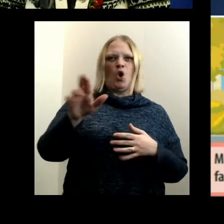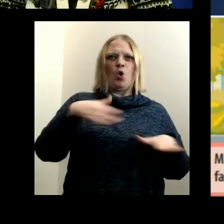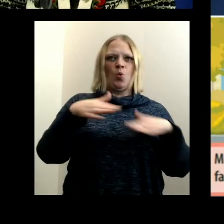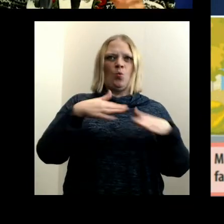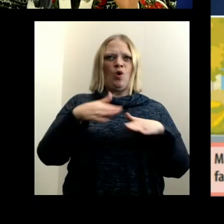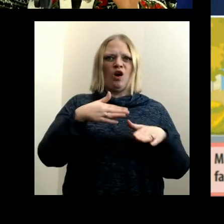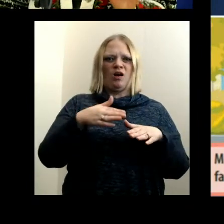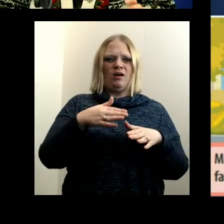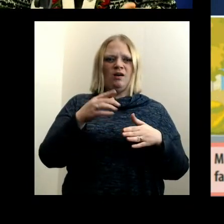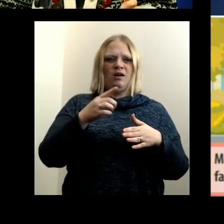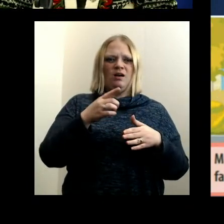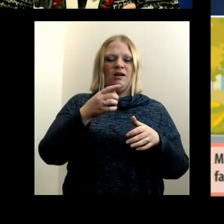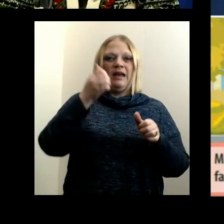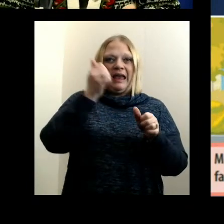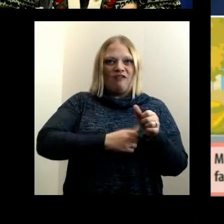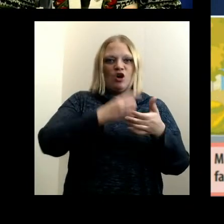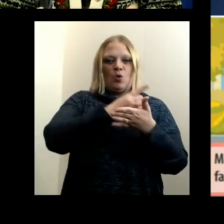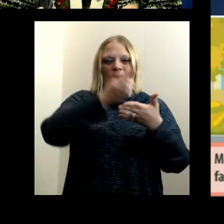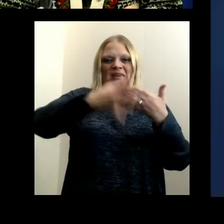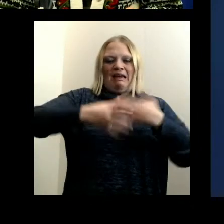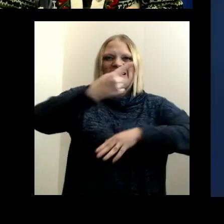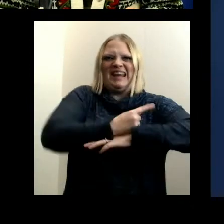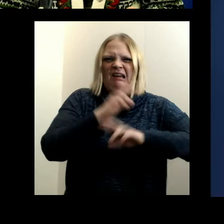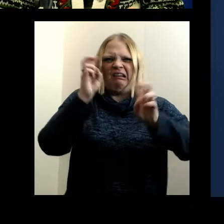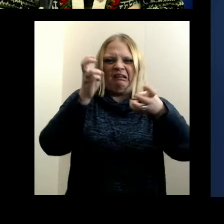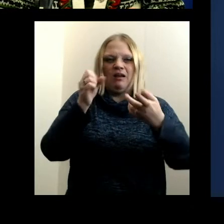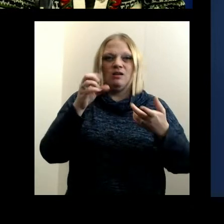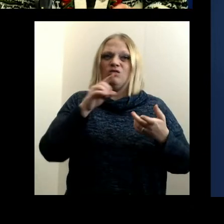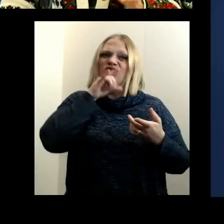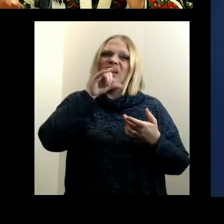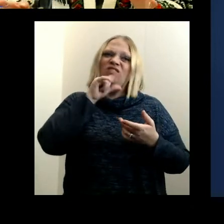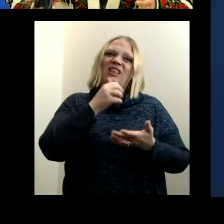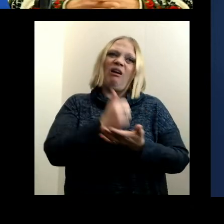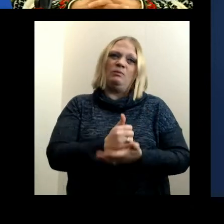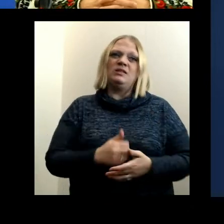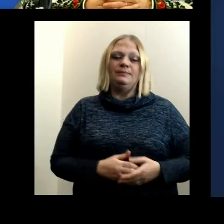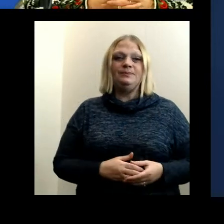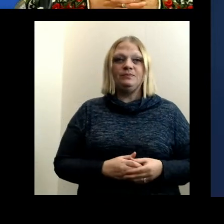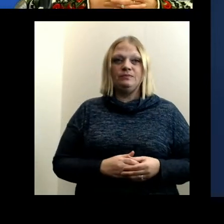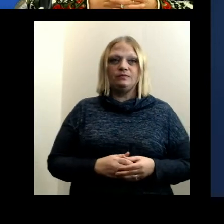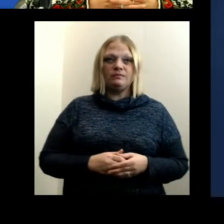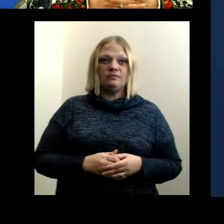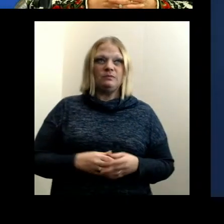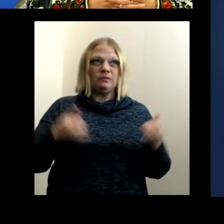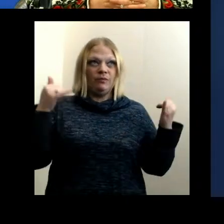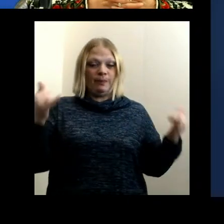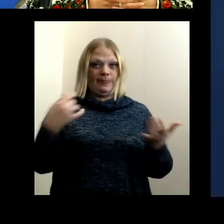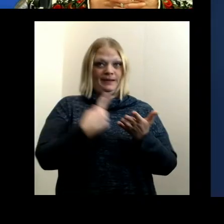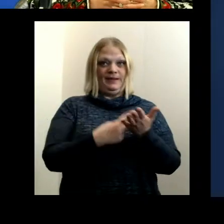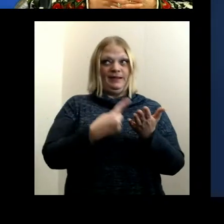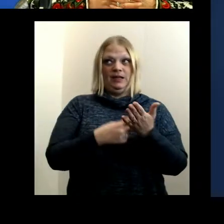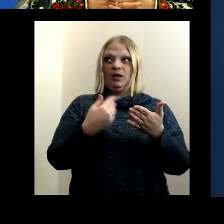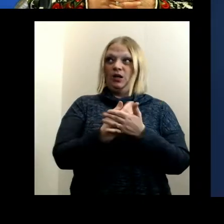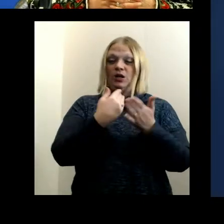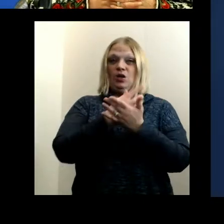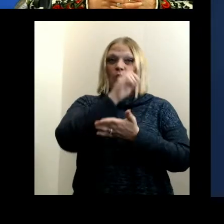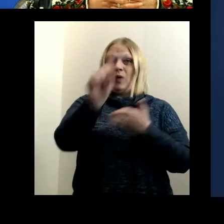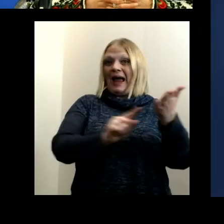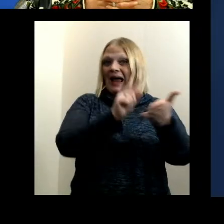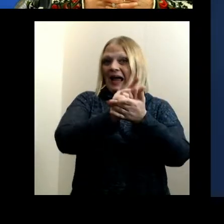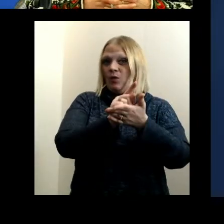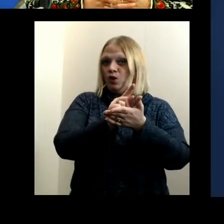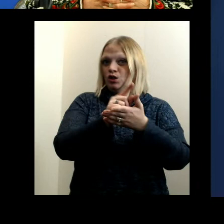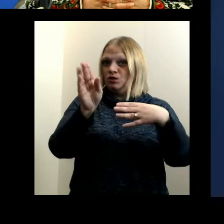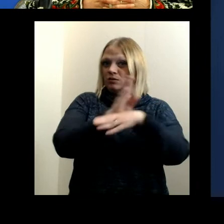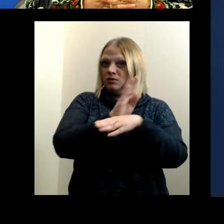weekend day, so I just want to say it's really, really helpful. Just want to talk about our new hours of operation for